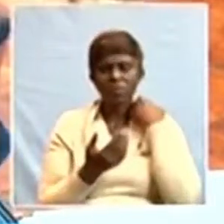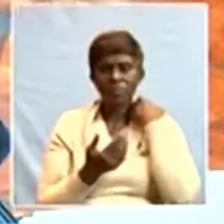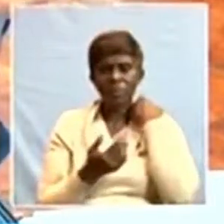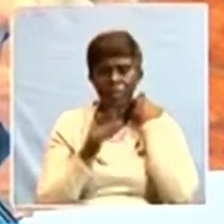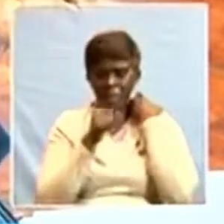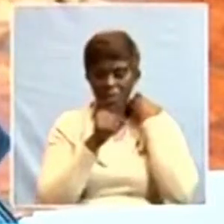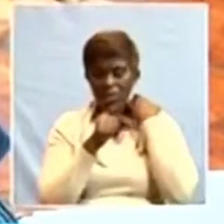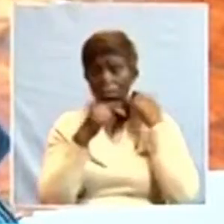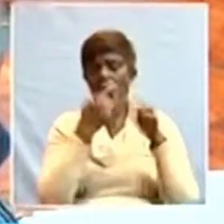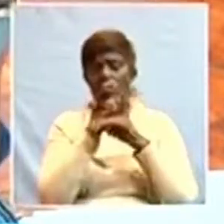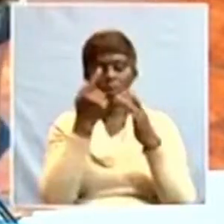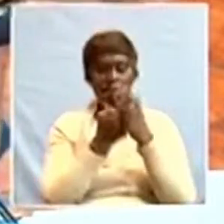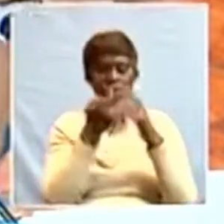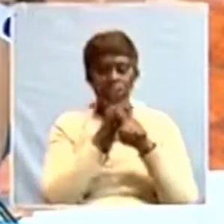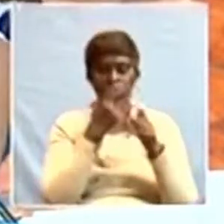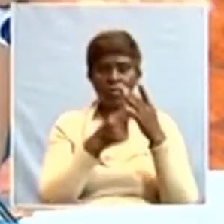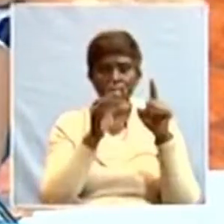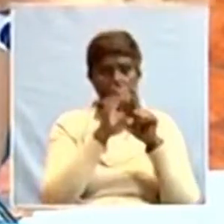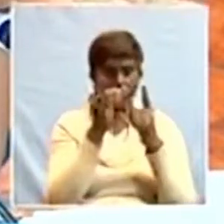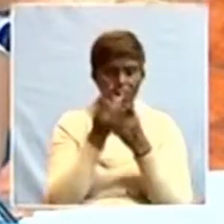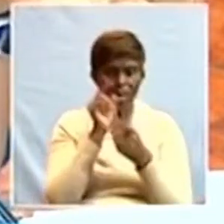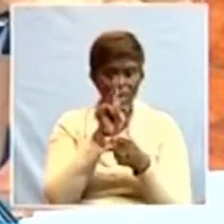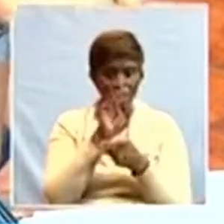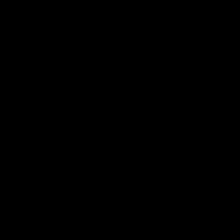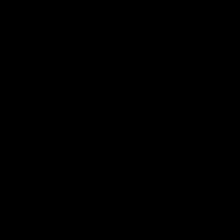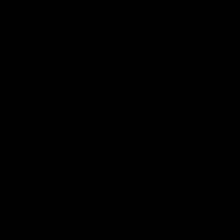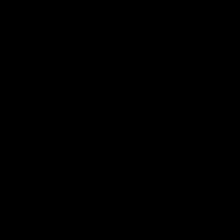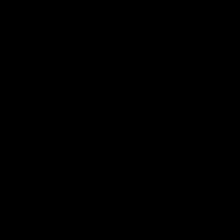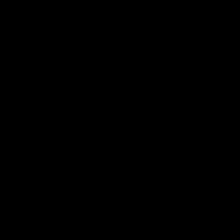Because these are coming from the district. So what is the issue with